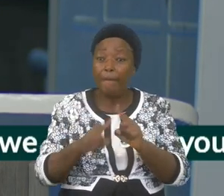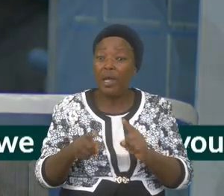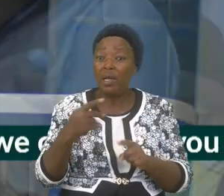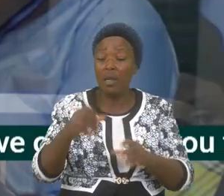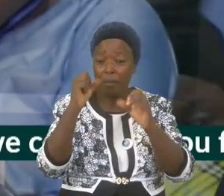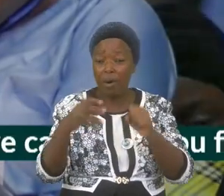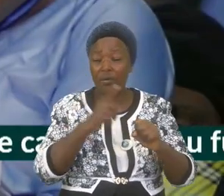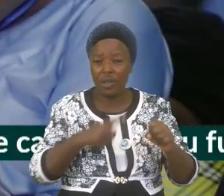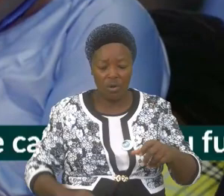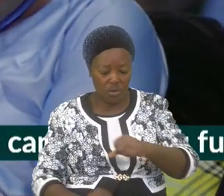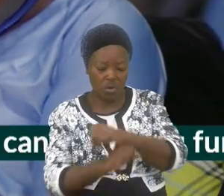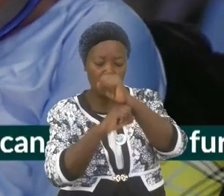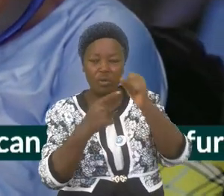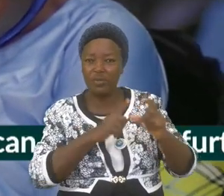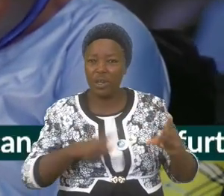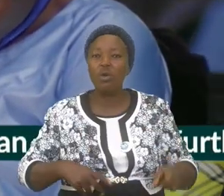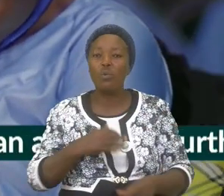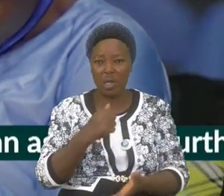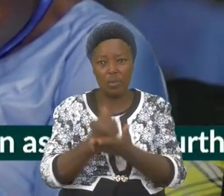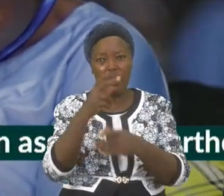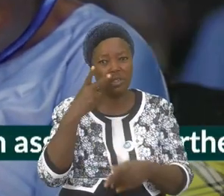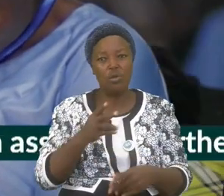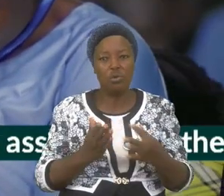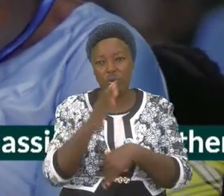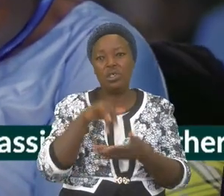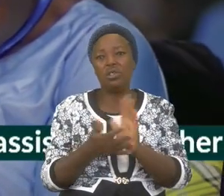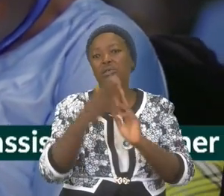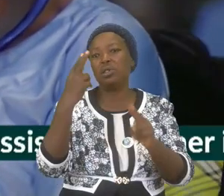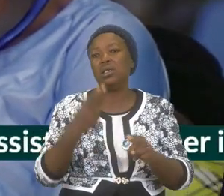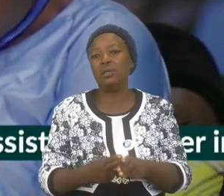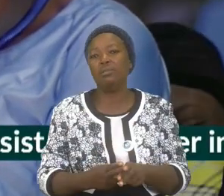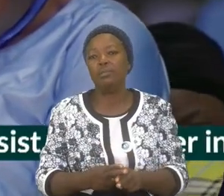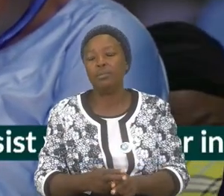because it's a day of joy,